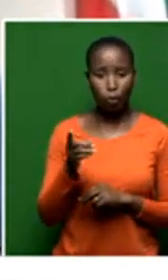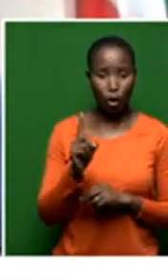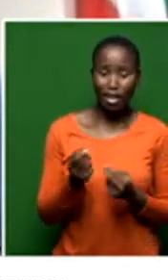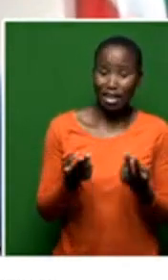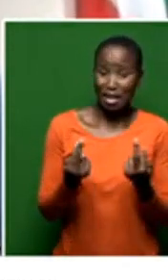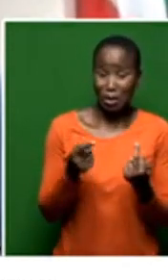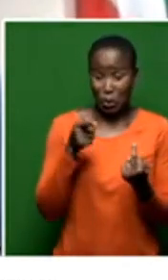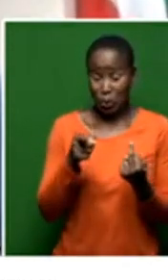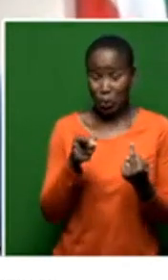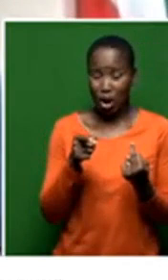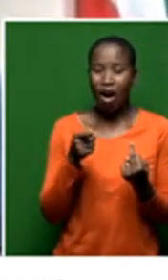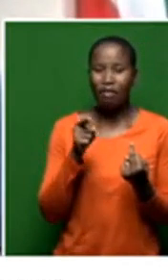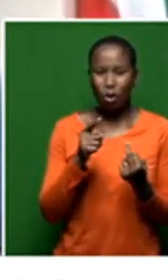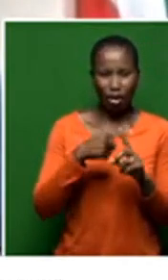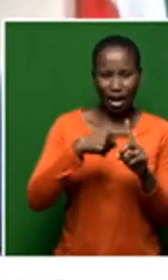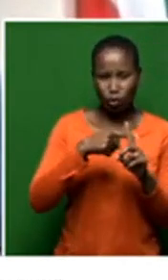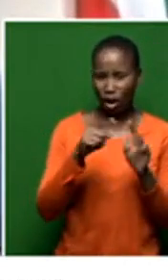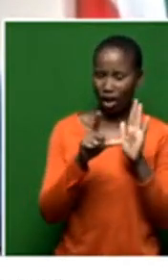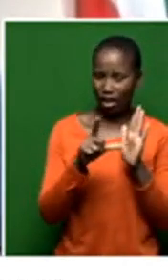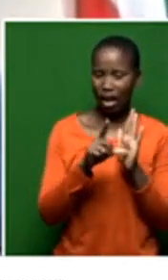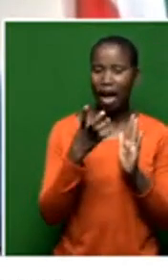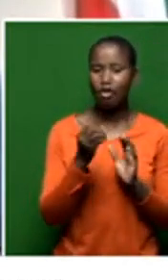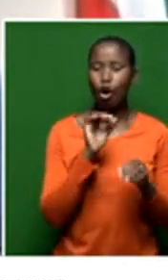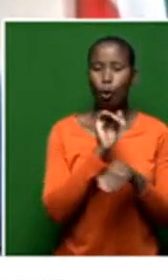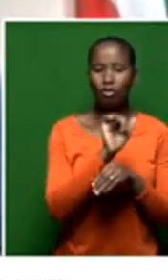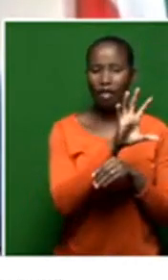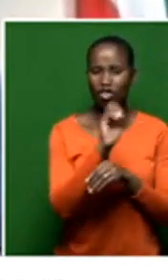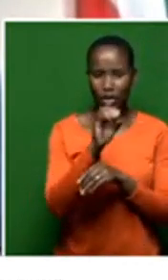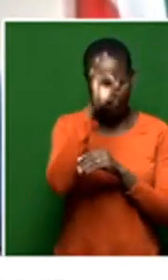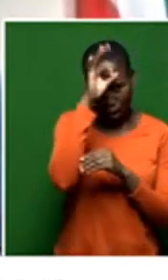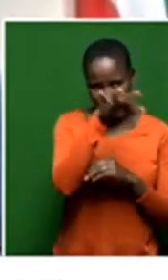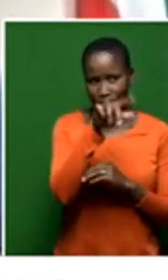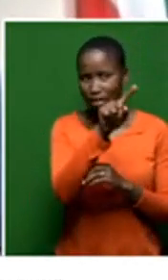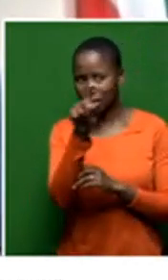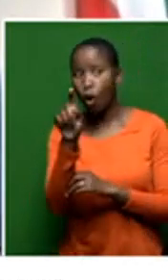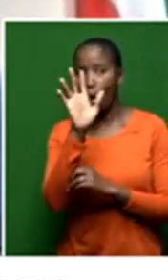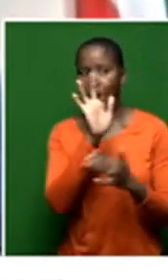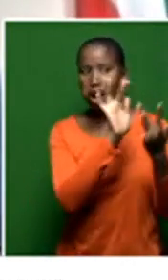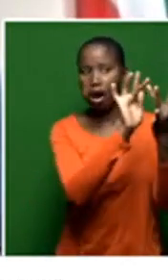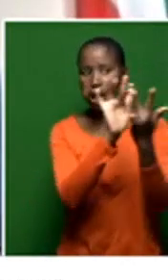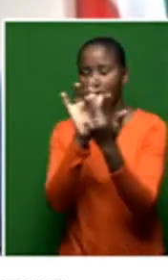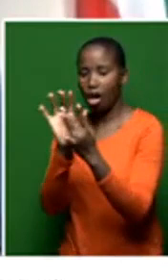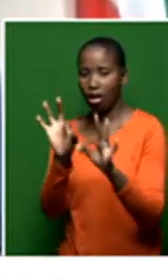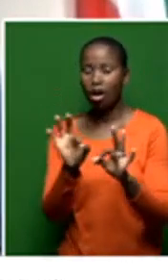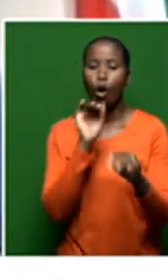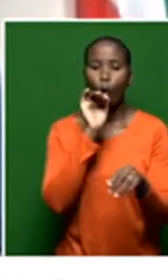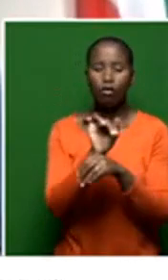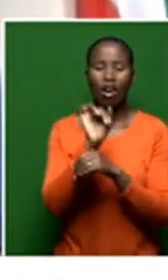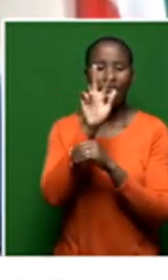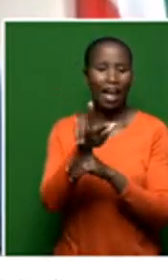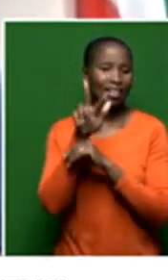spectrum licenses. Over 500 police stations across the country will be connected. Over